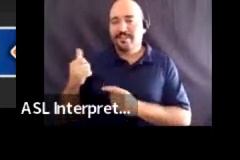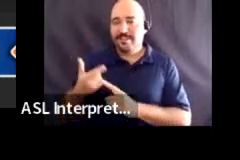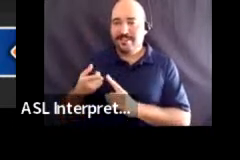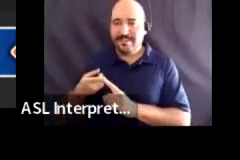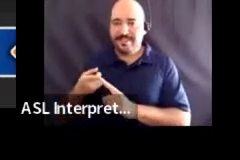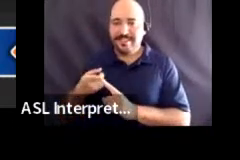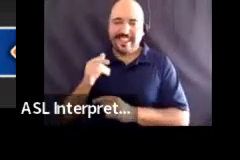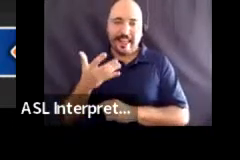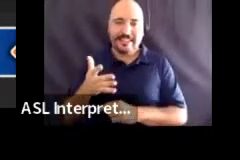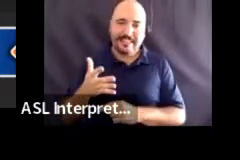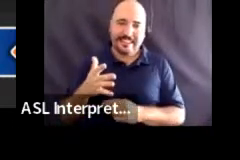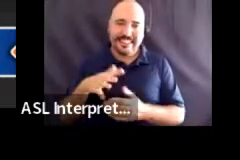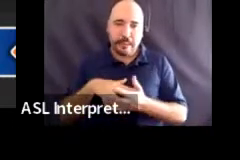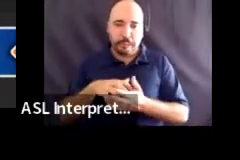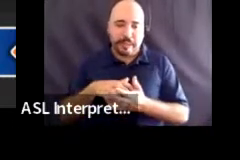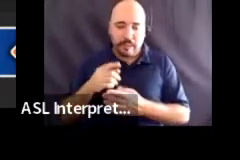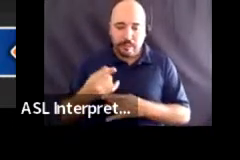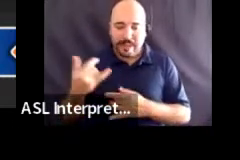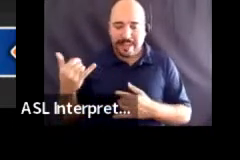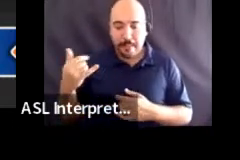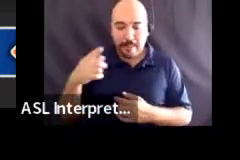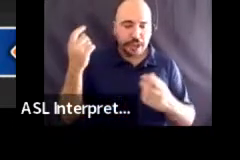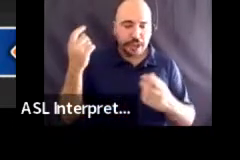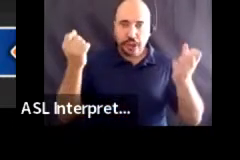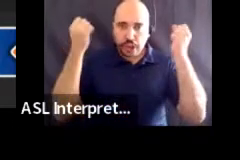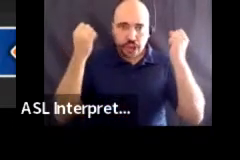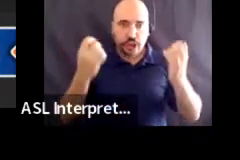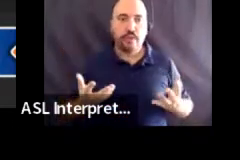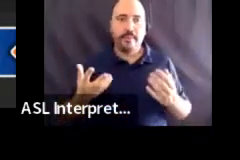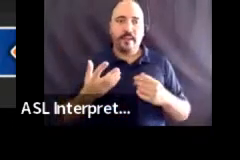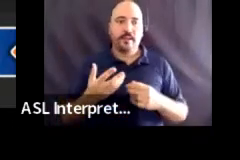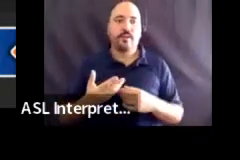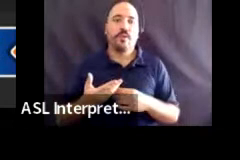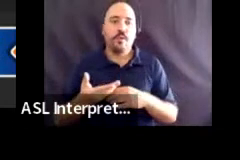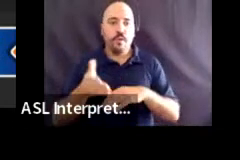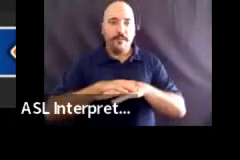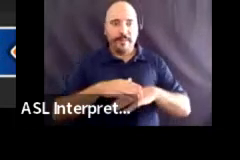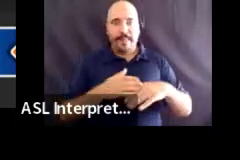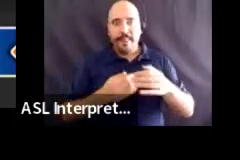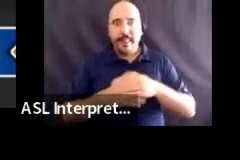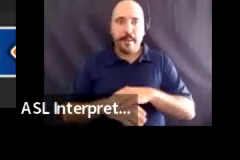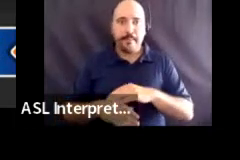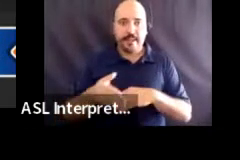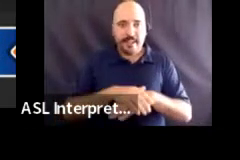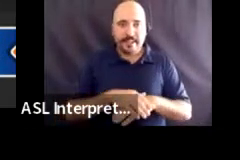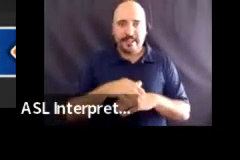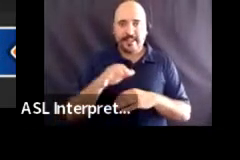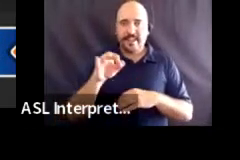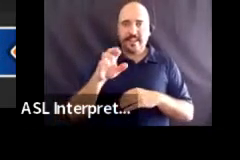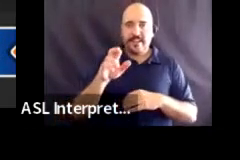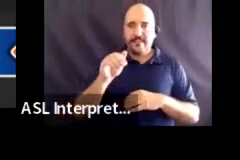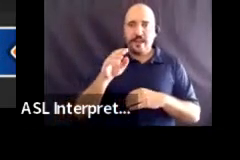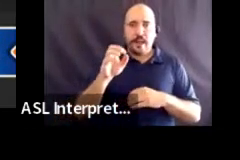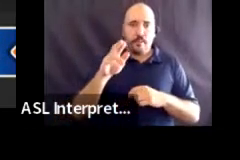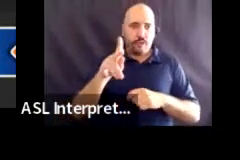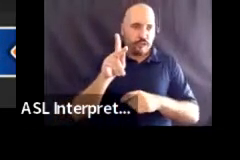are kind of brittle at this point because there's too many overlapping frameworks that have been